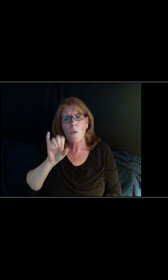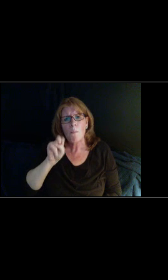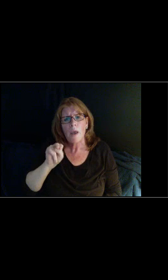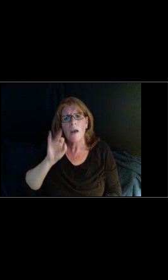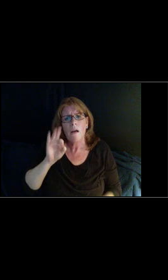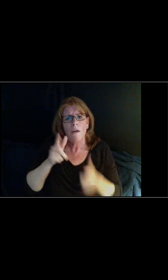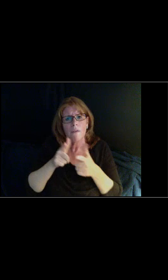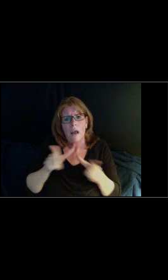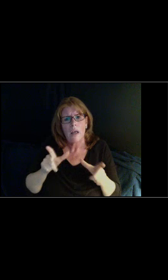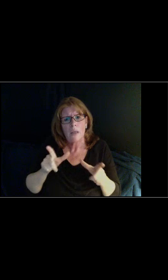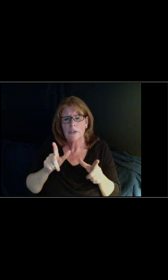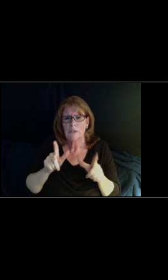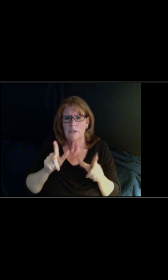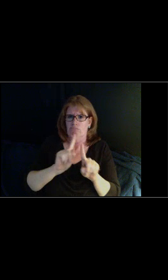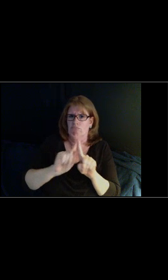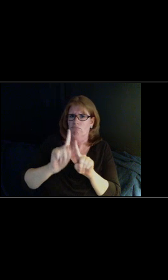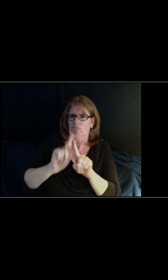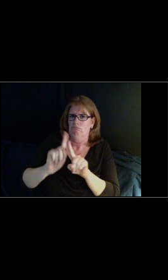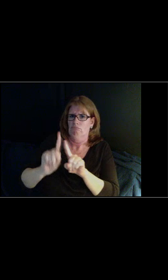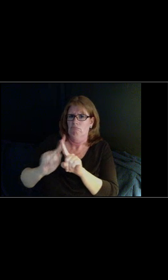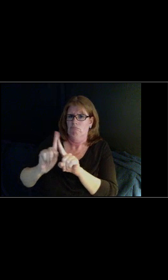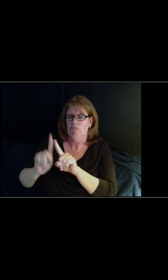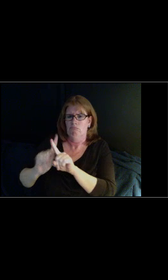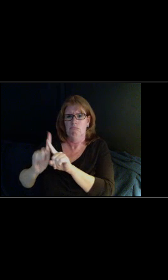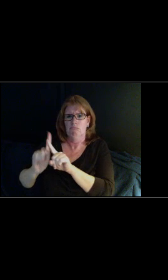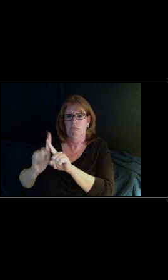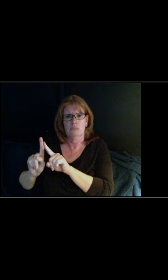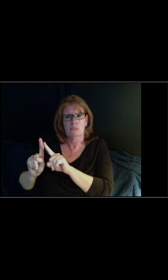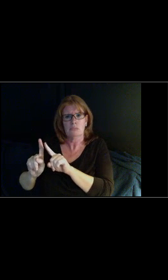for a doctor's exam.